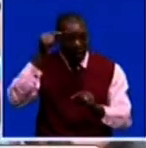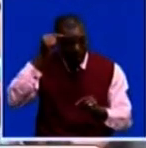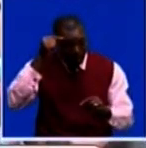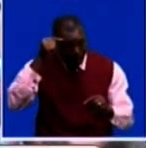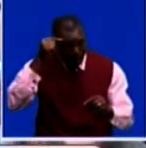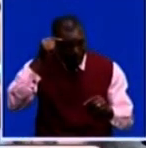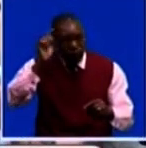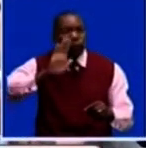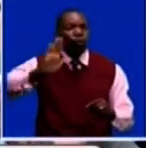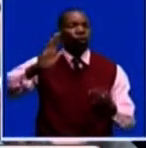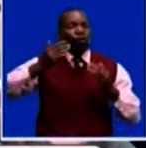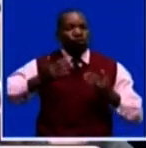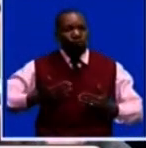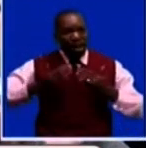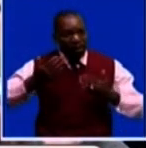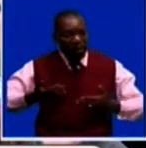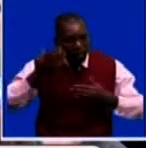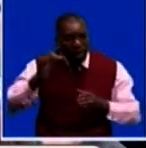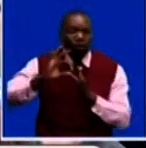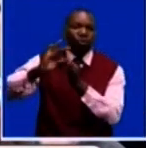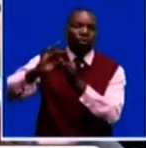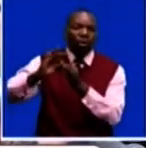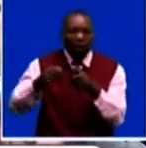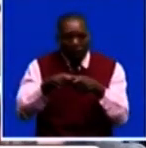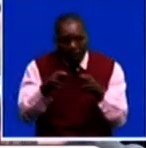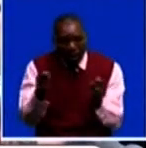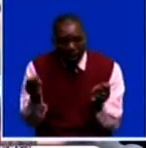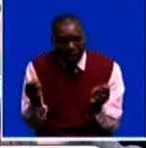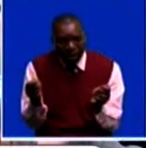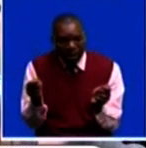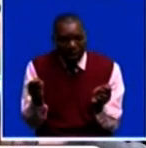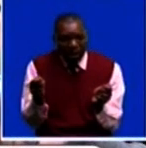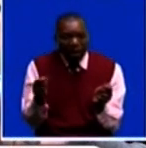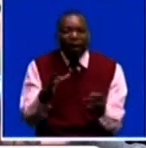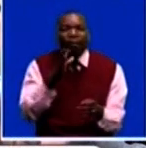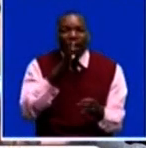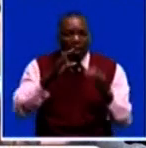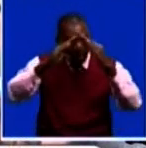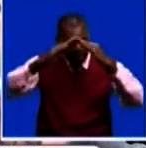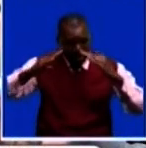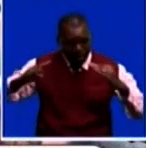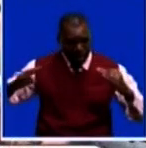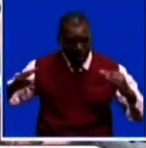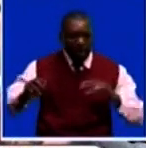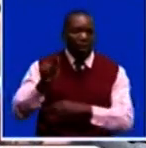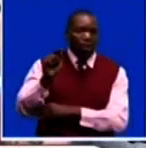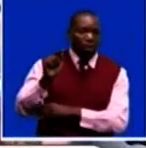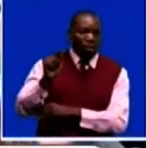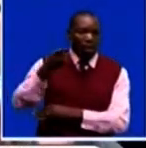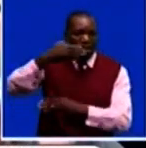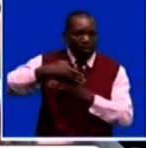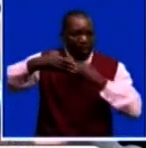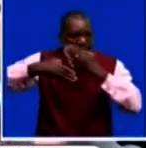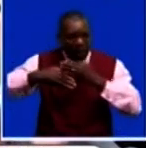equally pleased to be associated with the commissioning of the Moria Kavanda's Mother's Shelter, which has been constructed